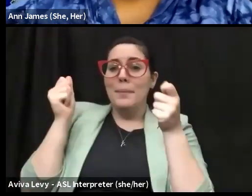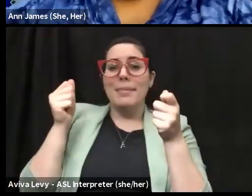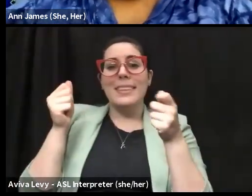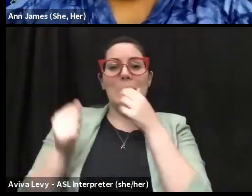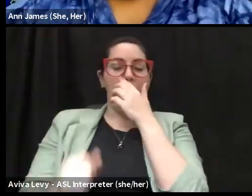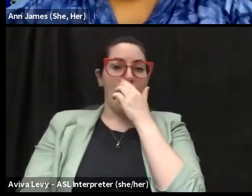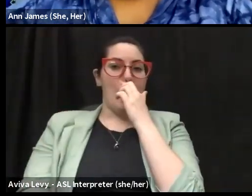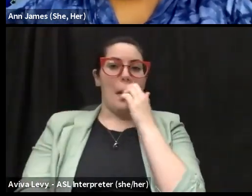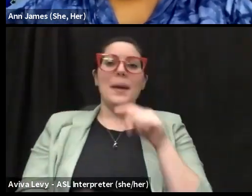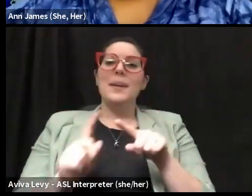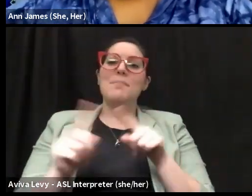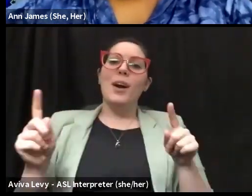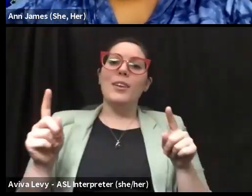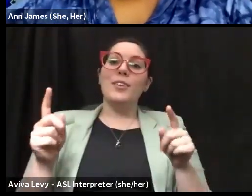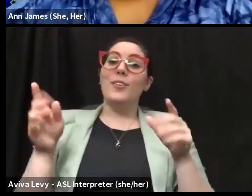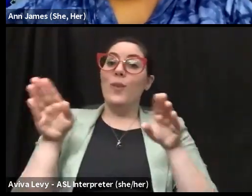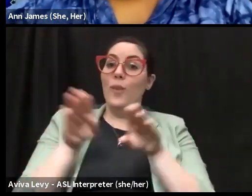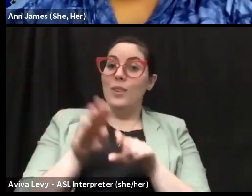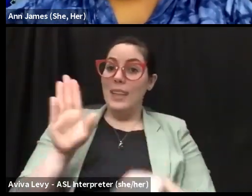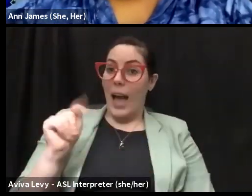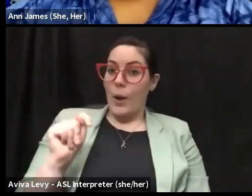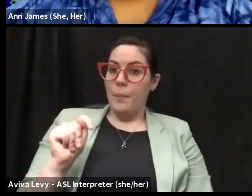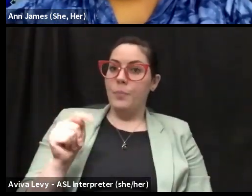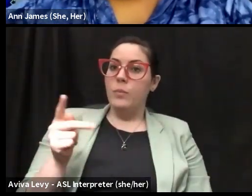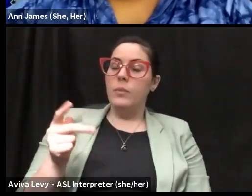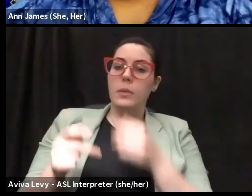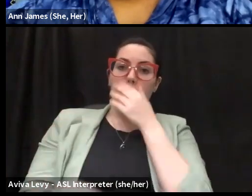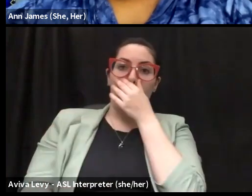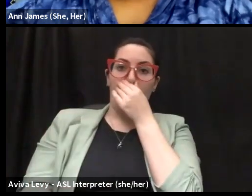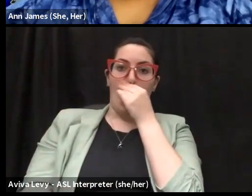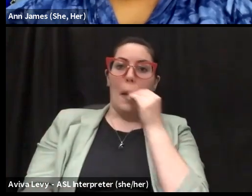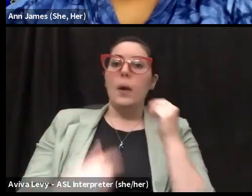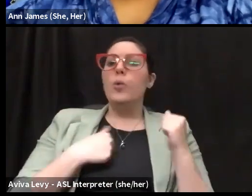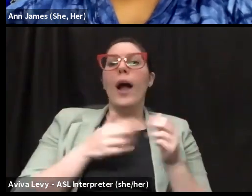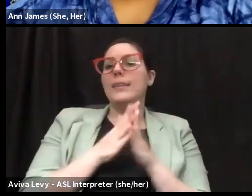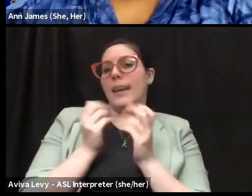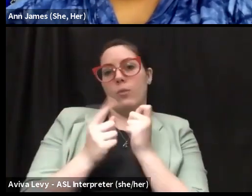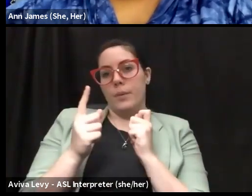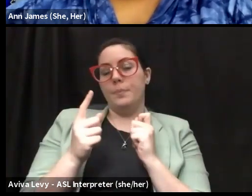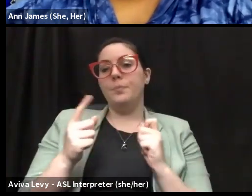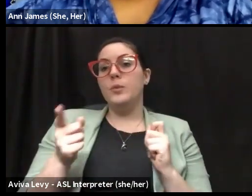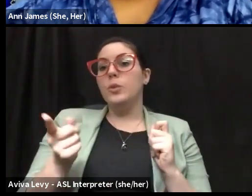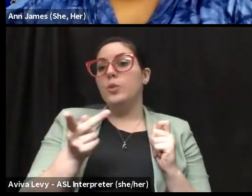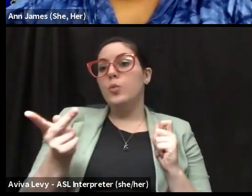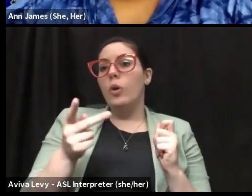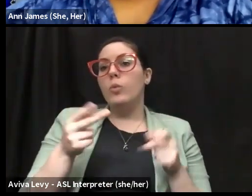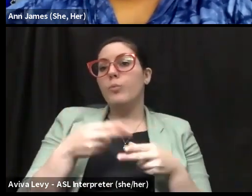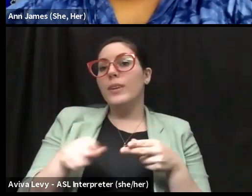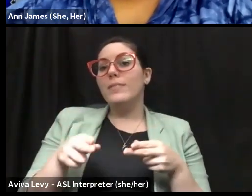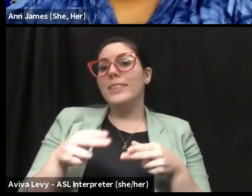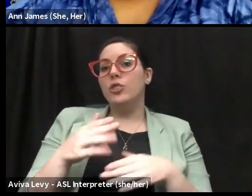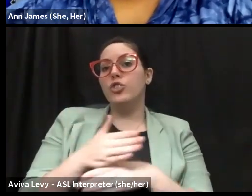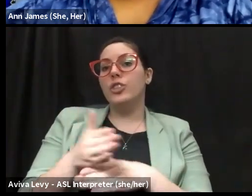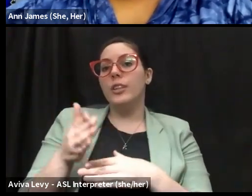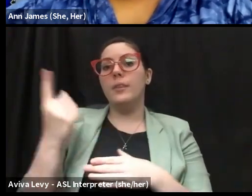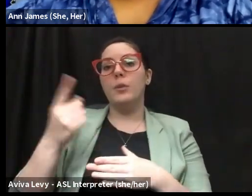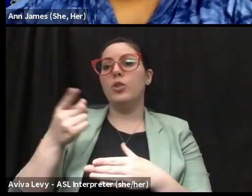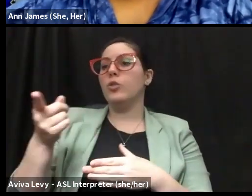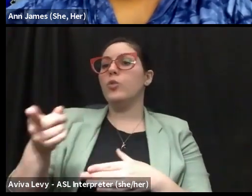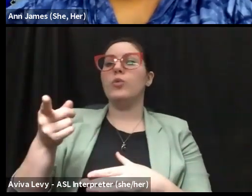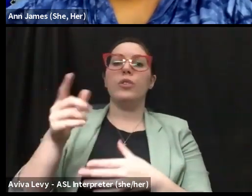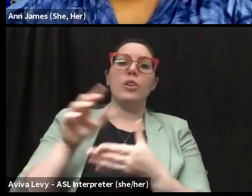closing, would you briefly, we're asking everybody this, would you briefly share something that you have learned or discovered